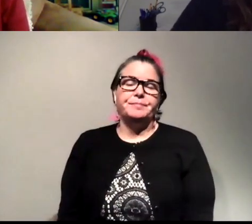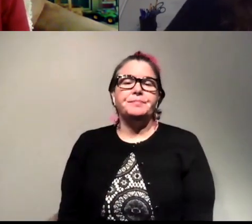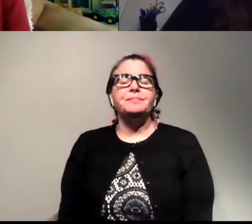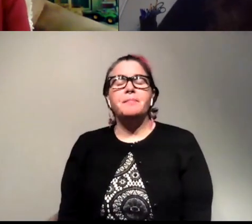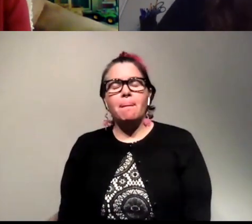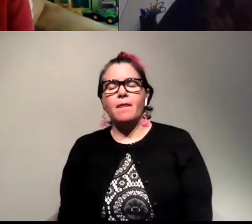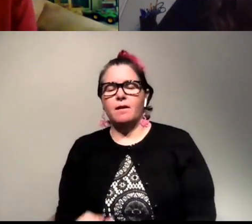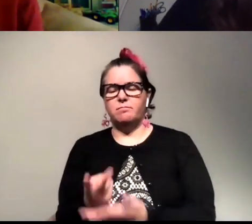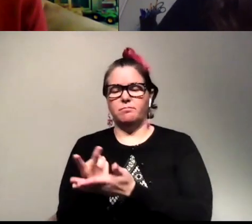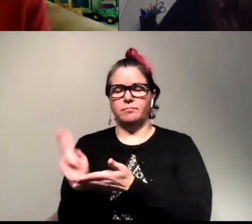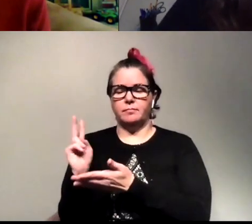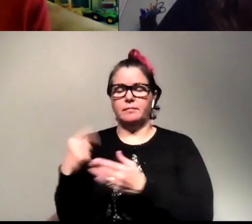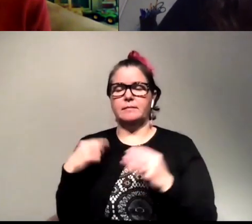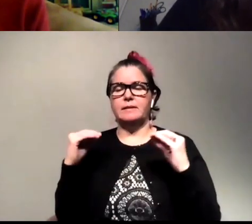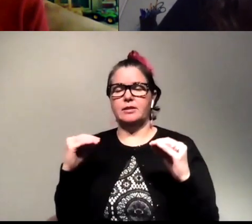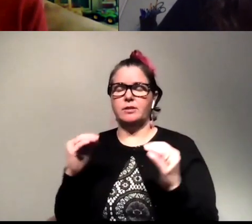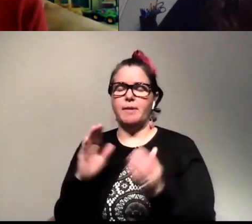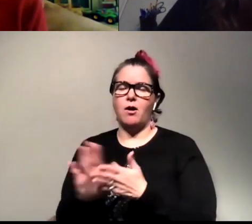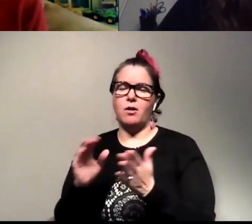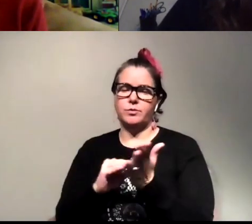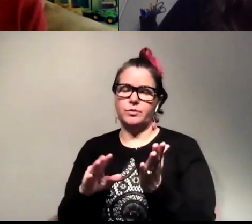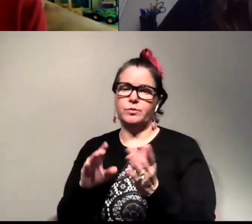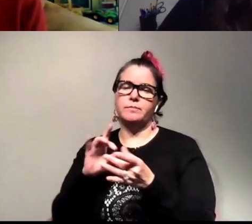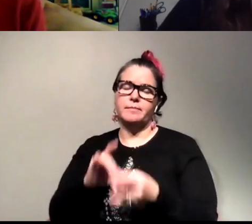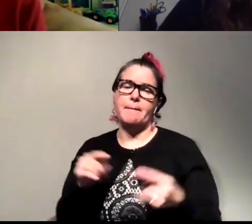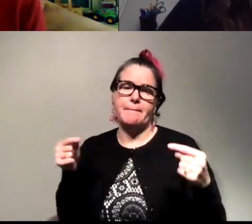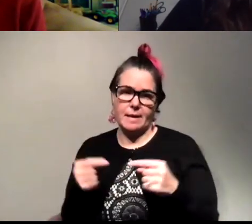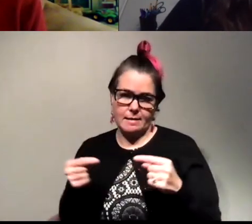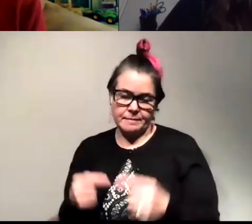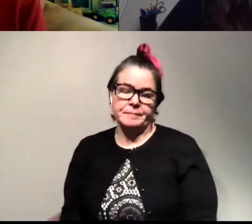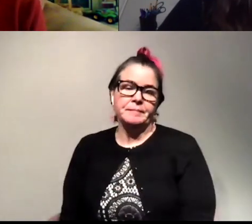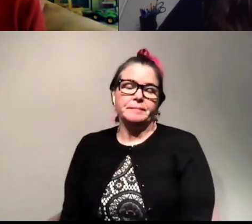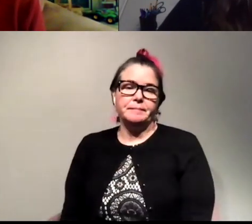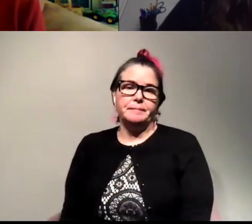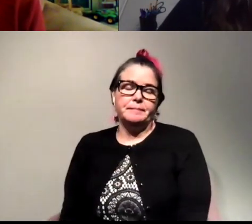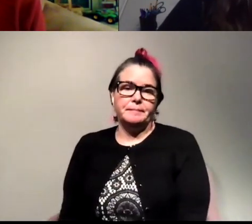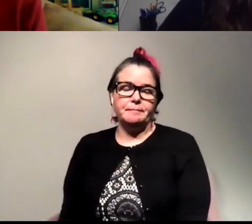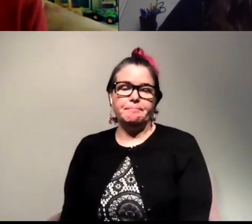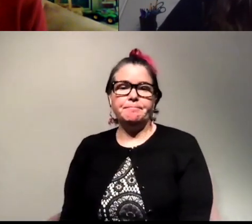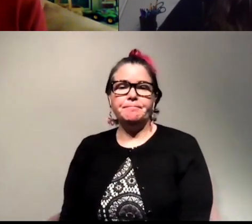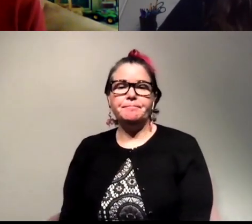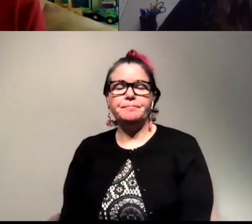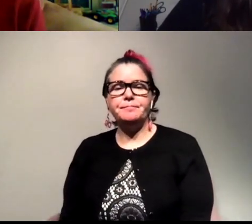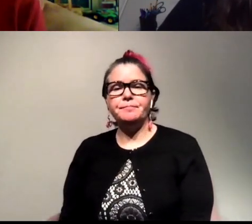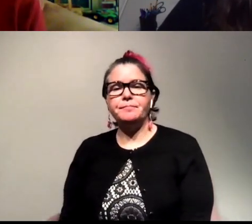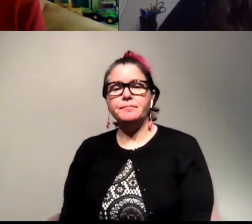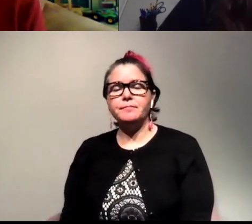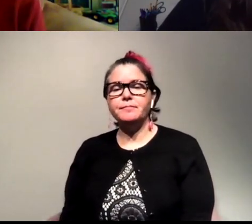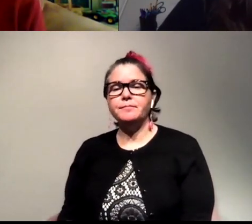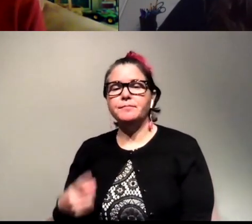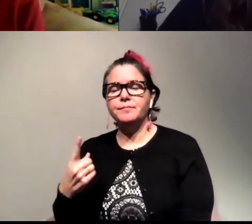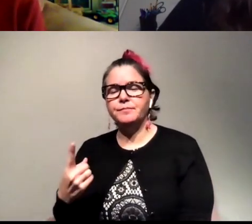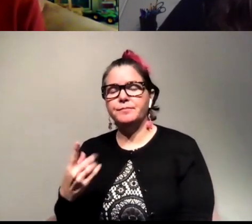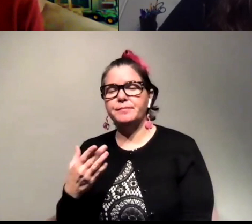couple weeks ago, I was teaching my college students about pain. And, one of the really interesting